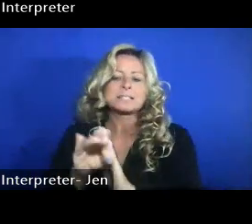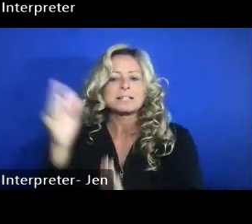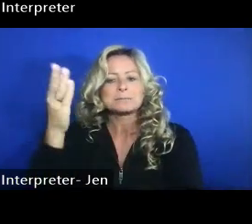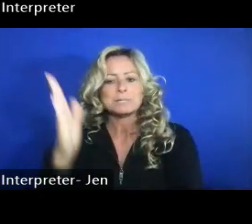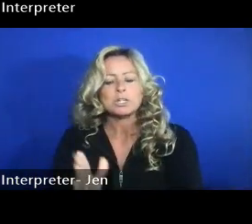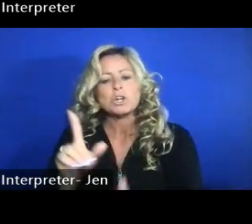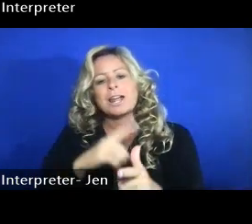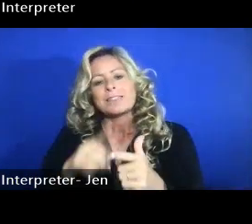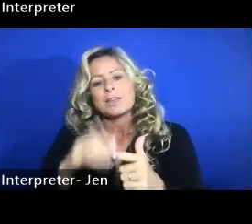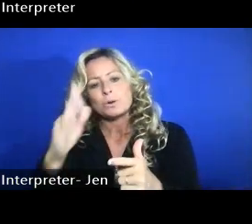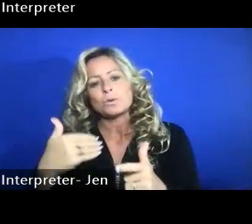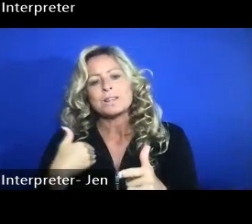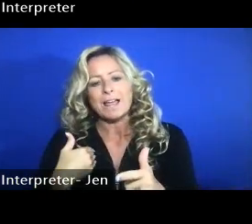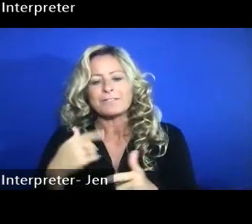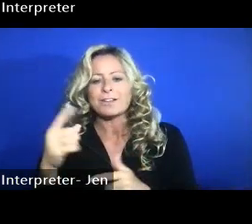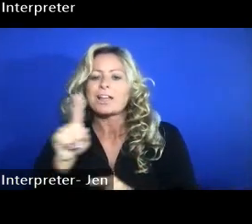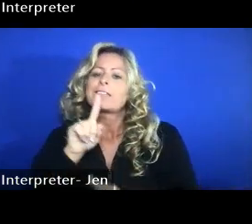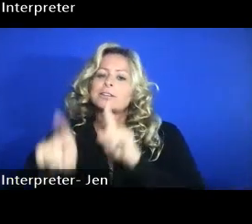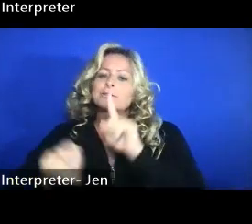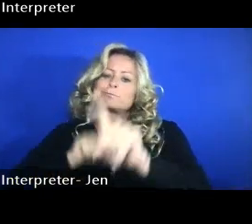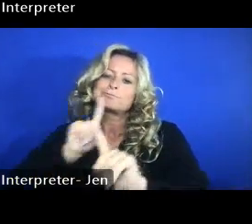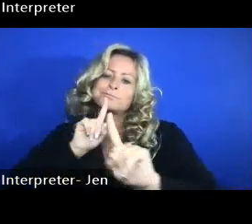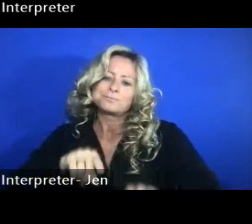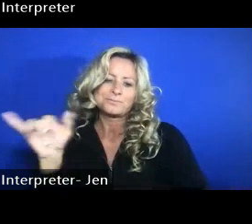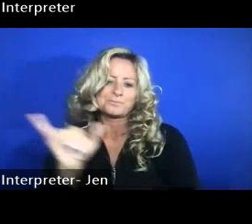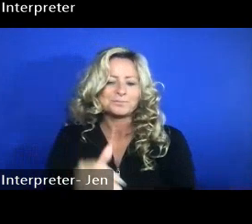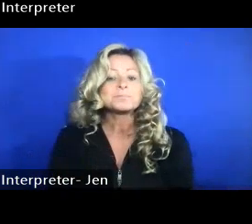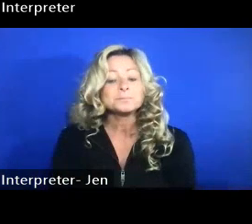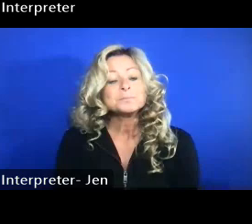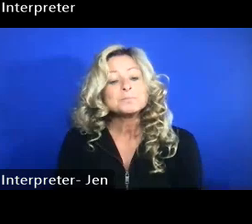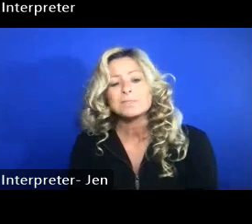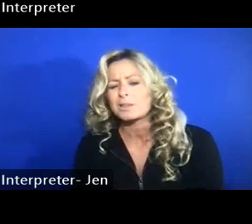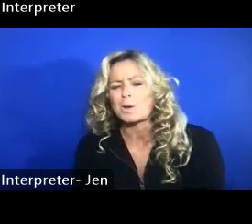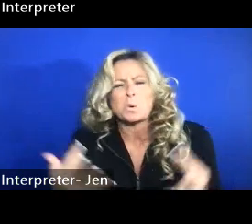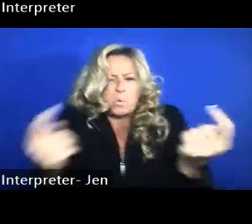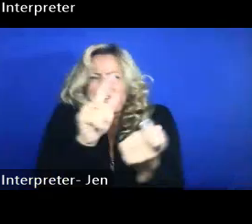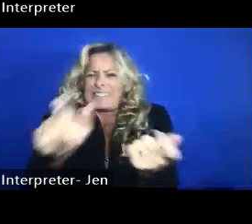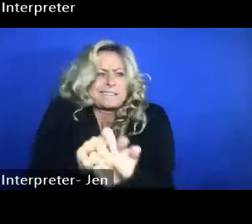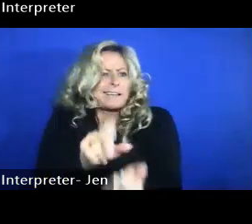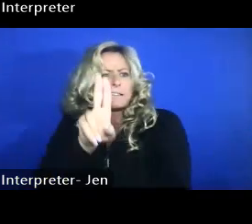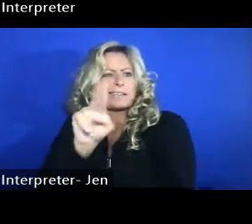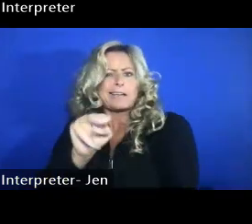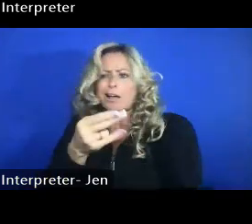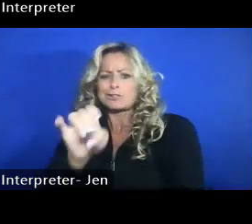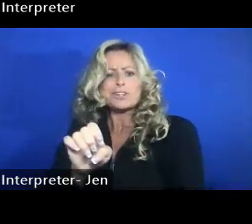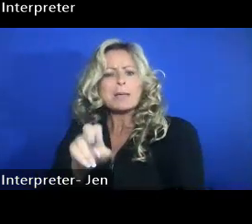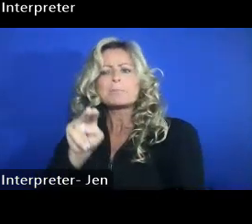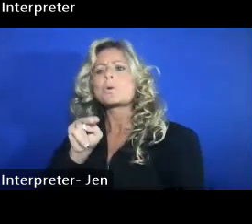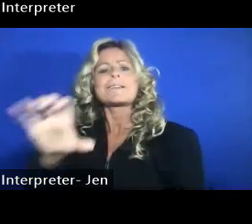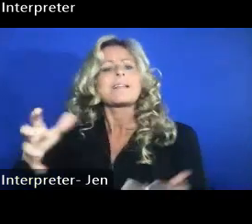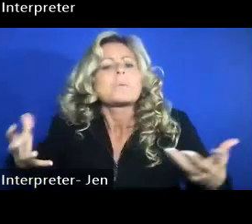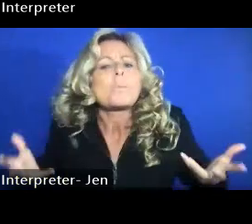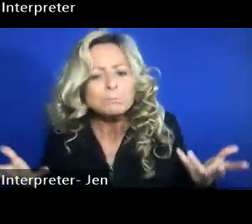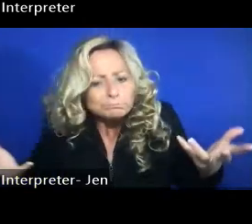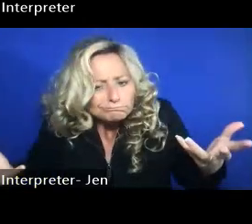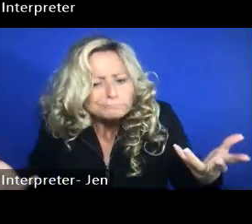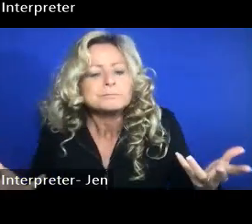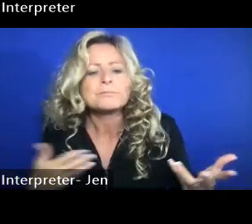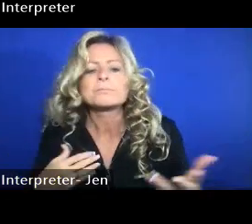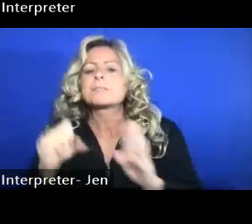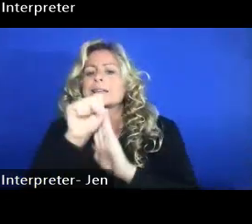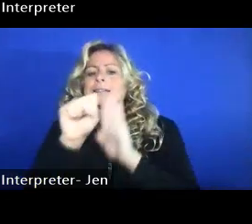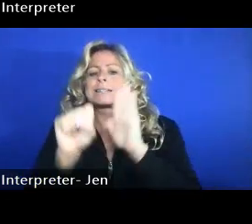and then we will have the Q&A. So what is Unshame North Carolina? Unshame North Carolina is a